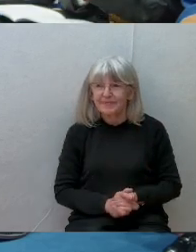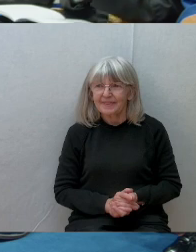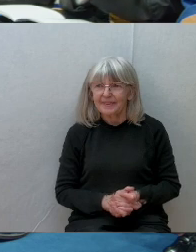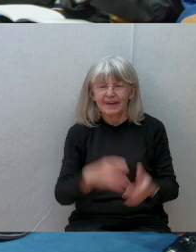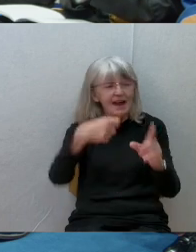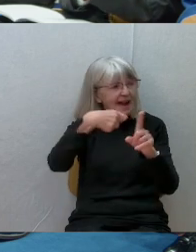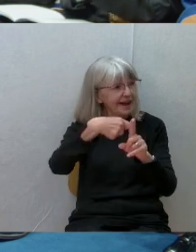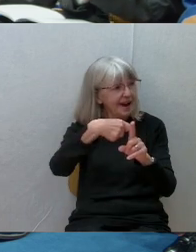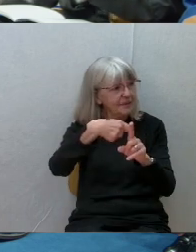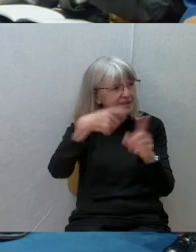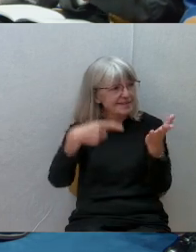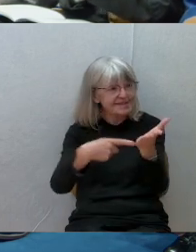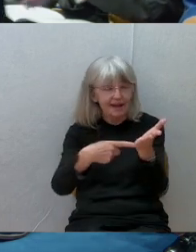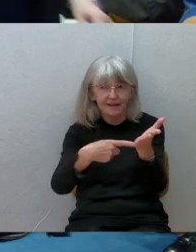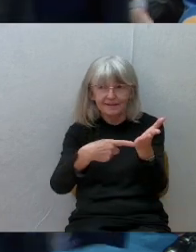Karen Taylor.